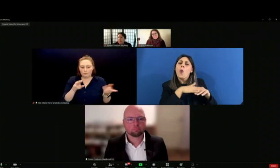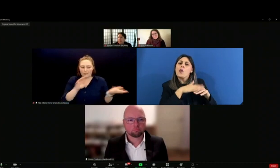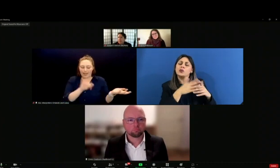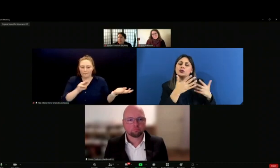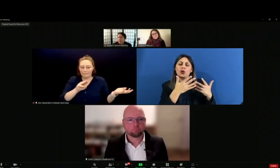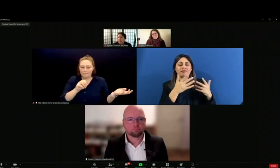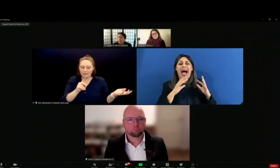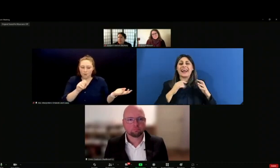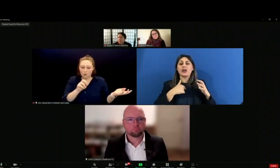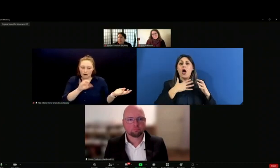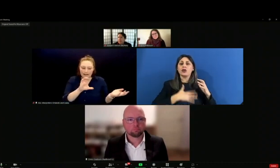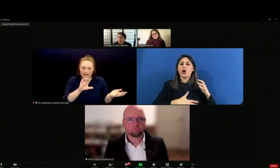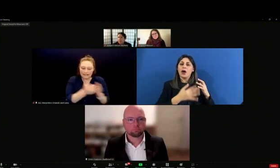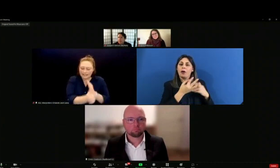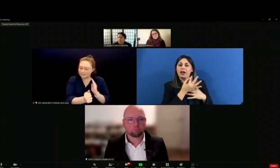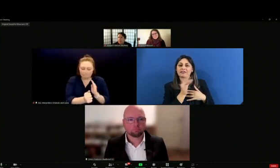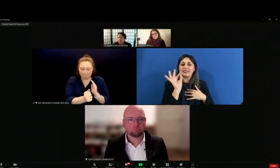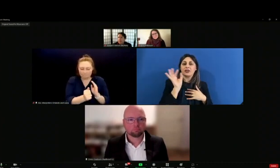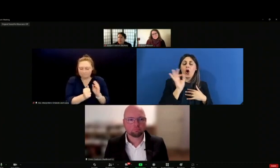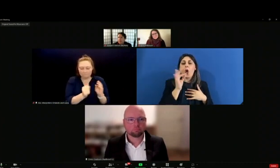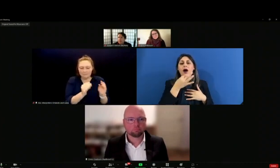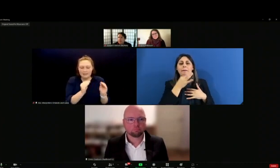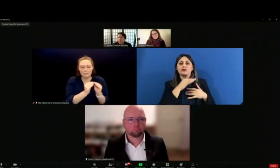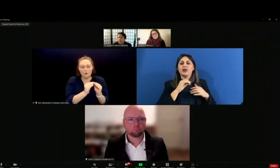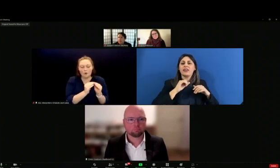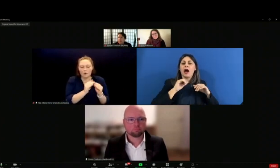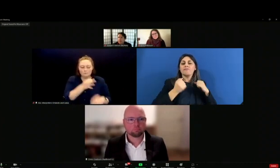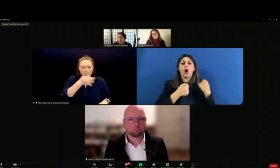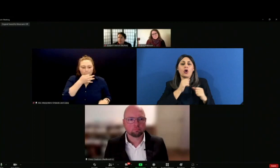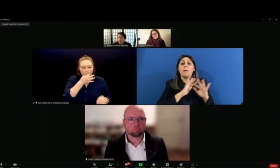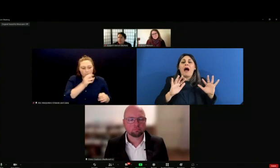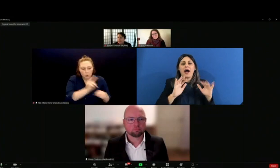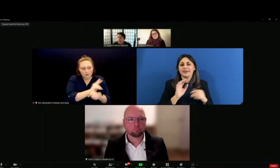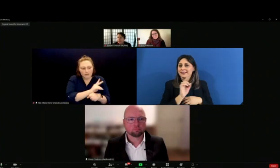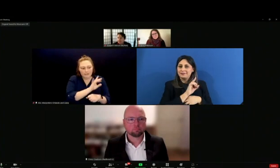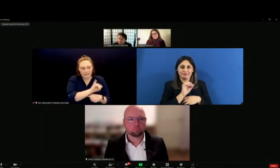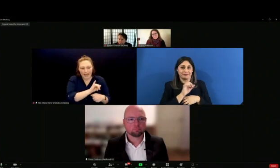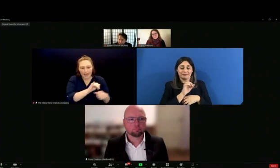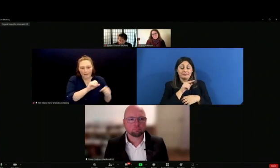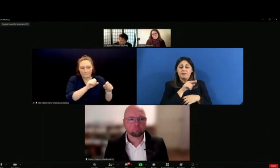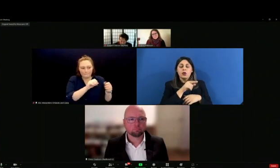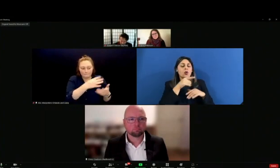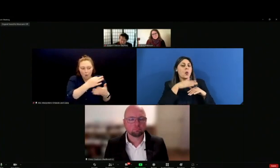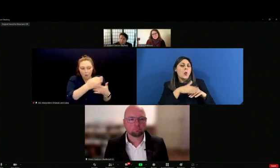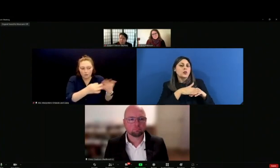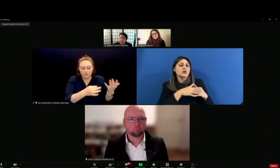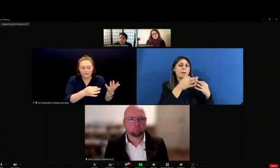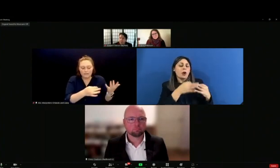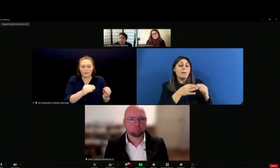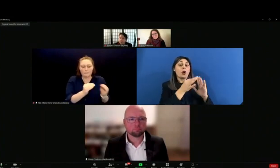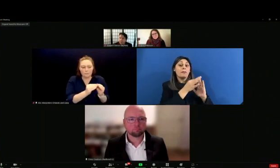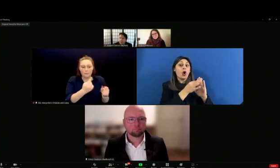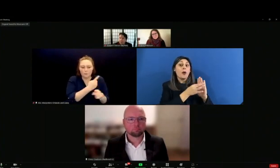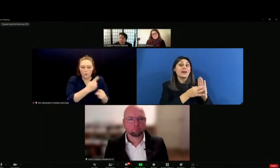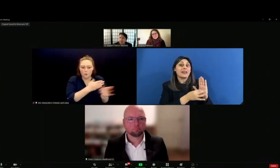that it is a skillful use of these properties, but in a different way. It is a skillful use of iconicity in form of